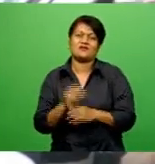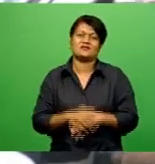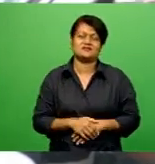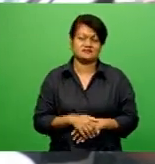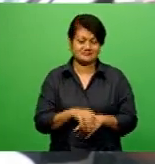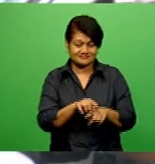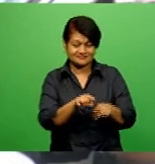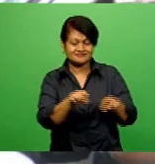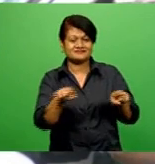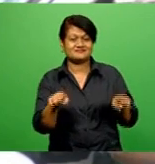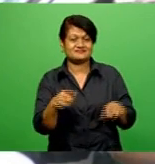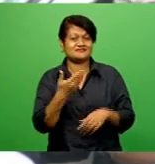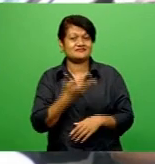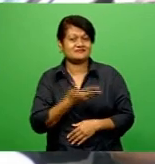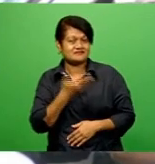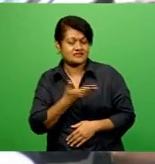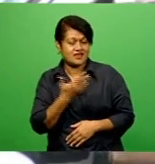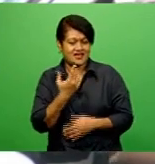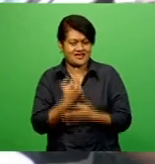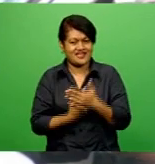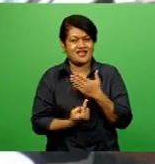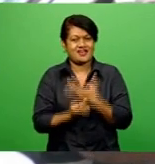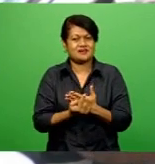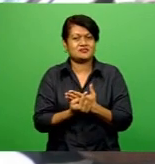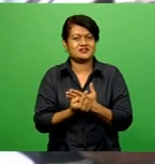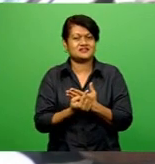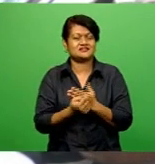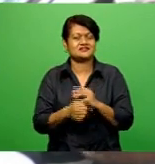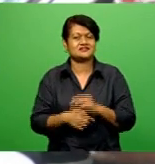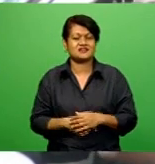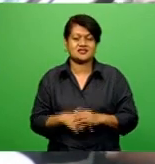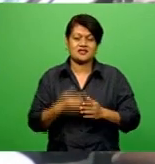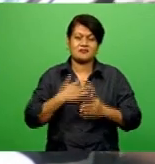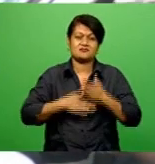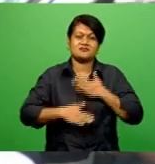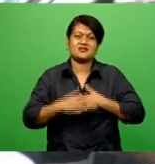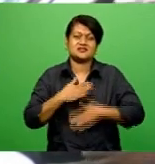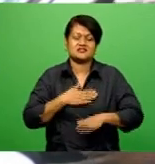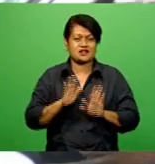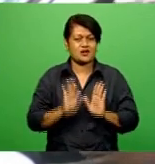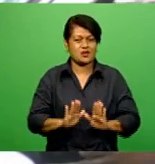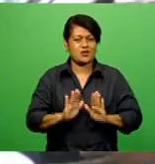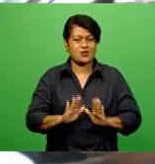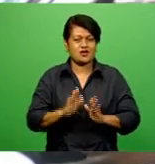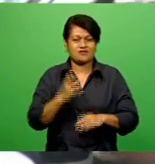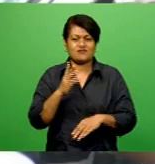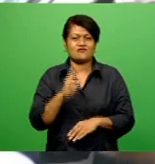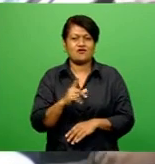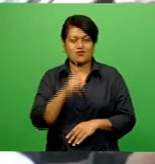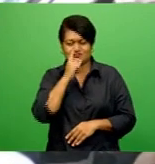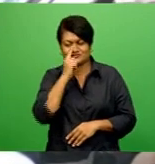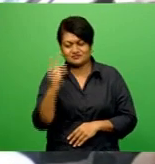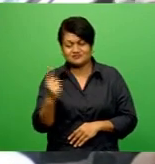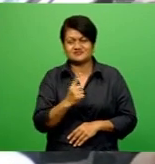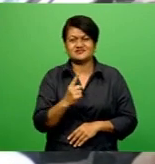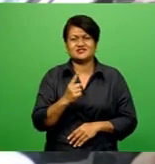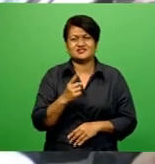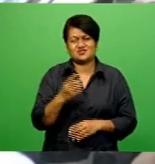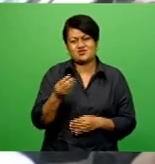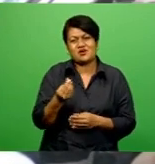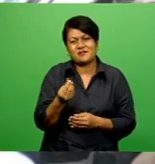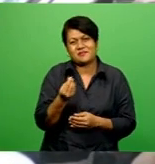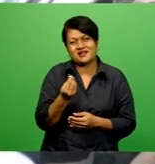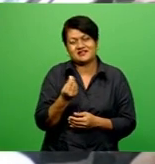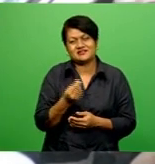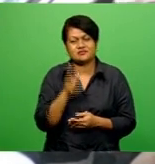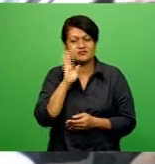majority of drivers here in the Namaka lane as they just patiently wait for any jobs to come their way to earn a few dollars before they head